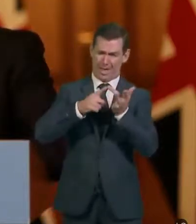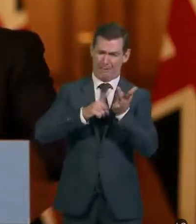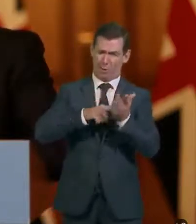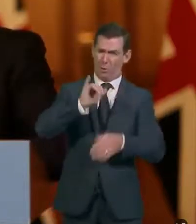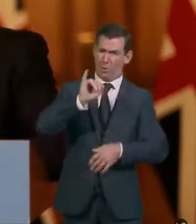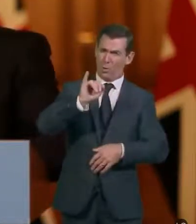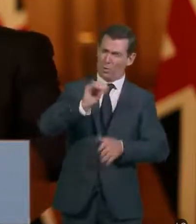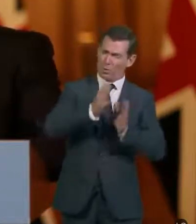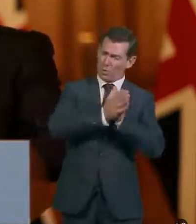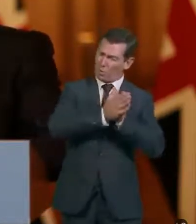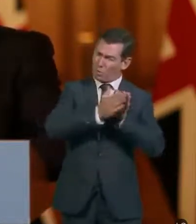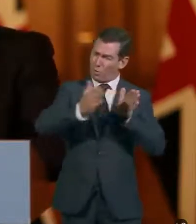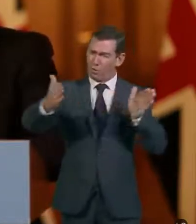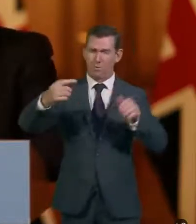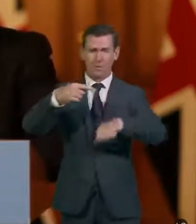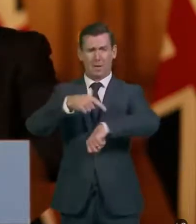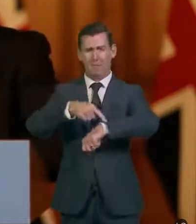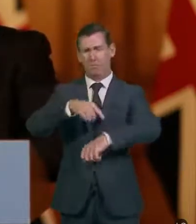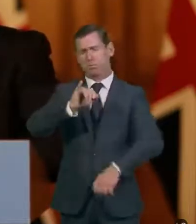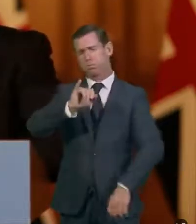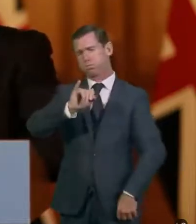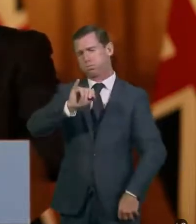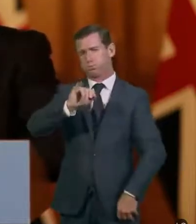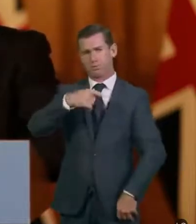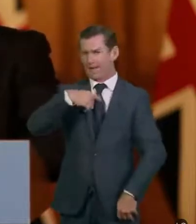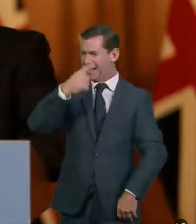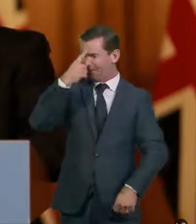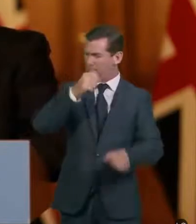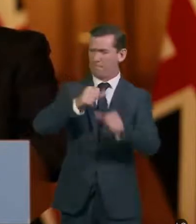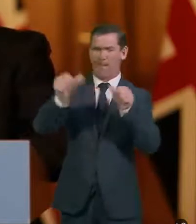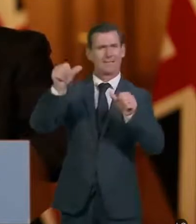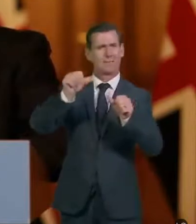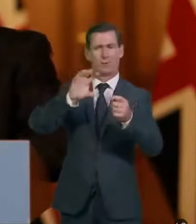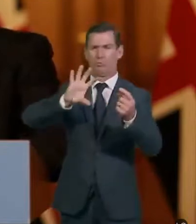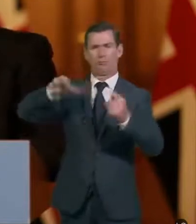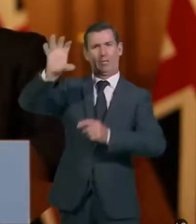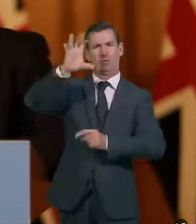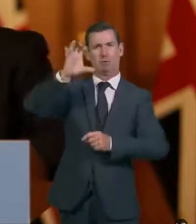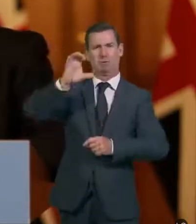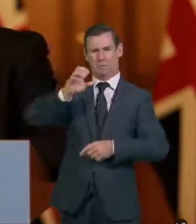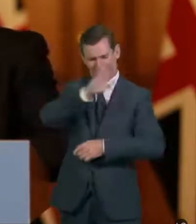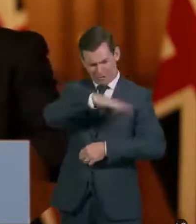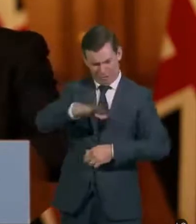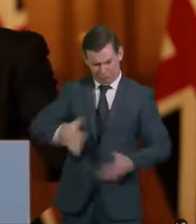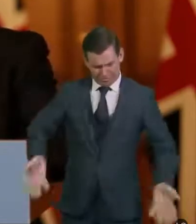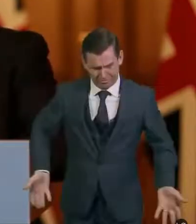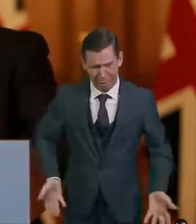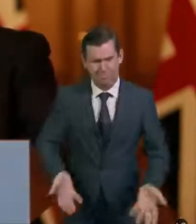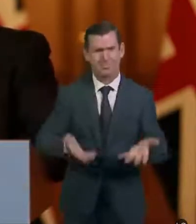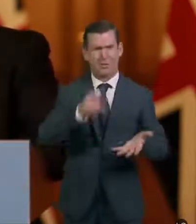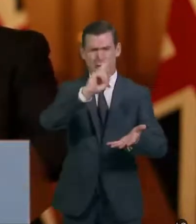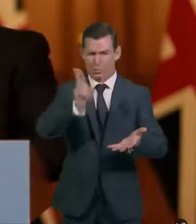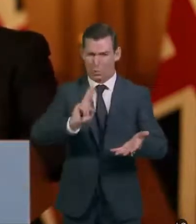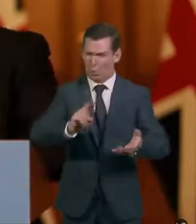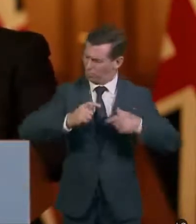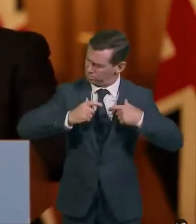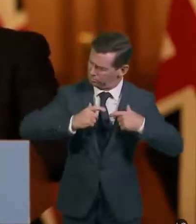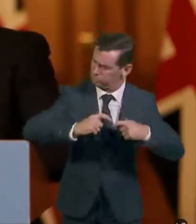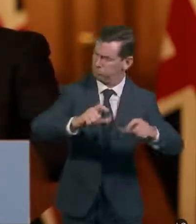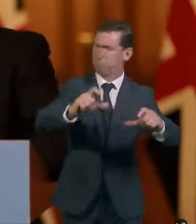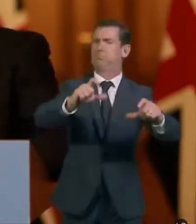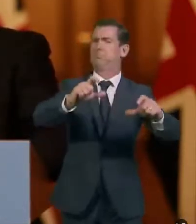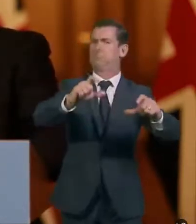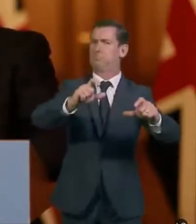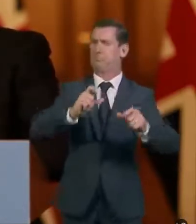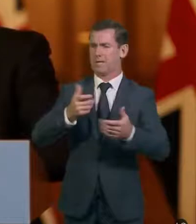regional approach, keeping our kids in school, keeping our economy moving as far as we possibly can, and that's what we're able to